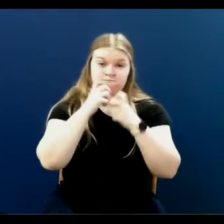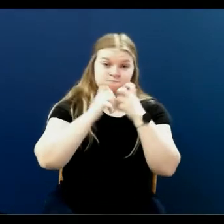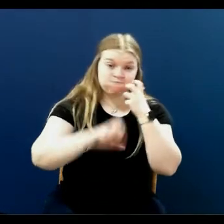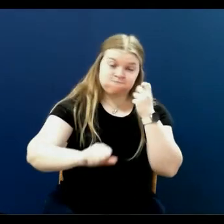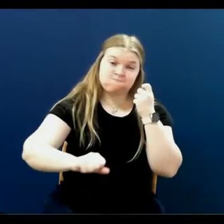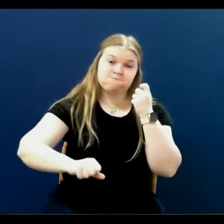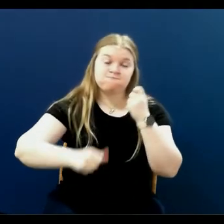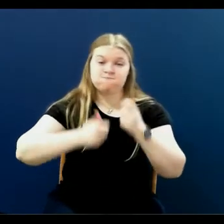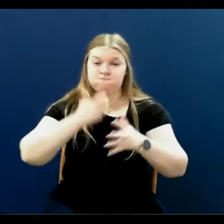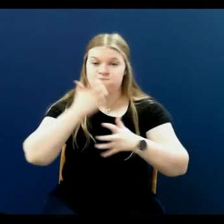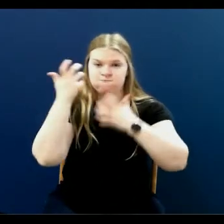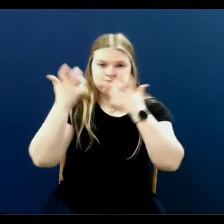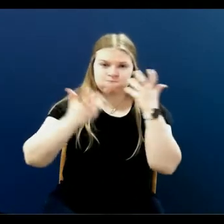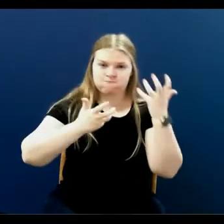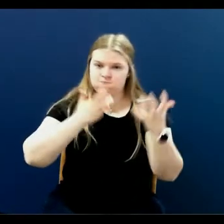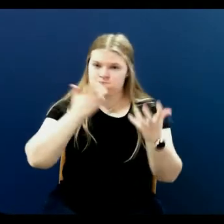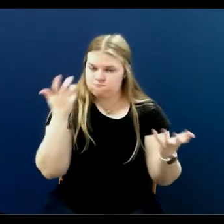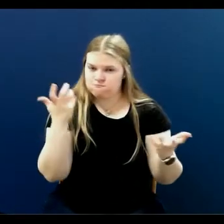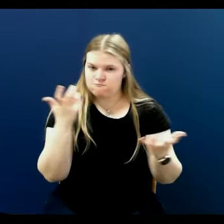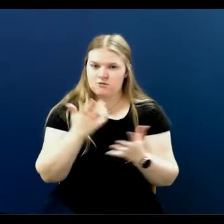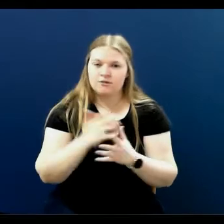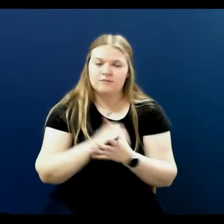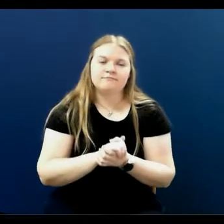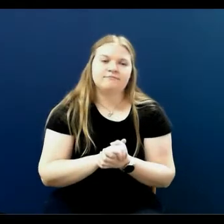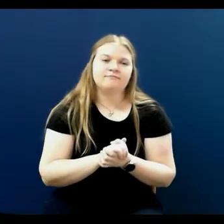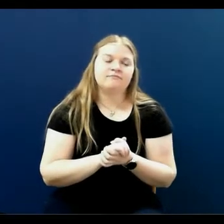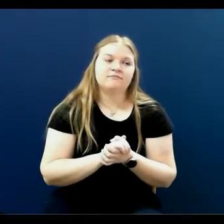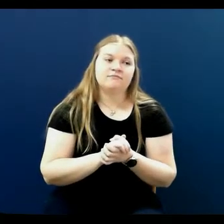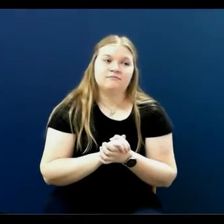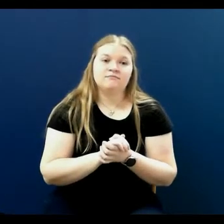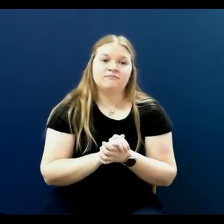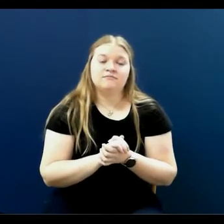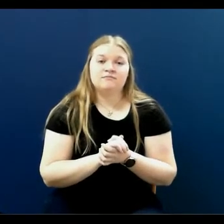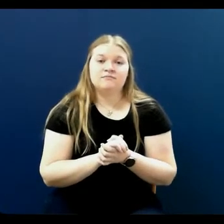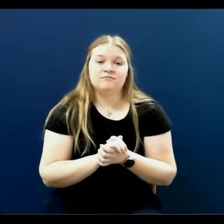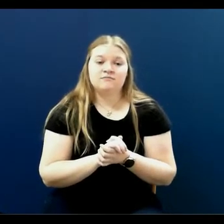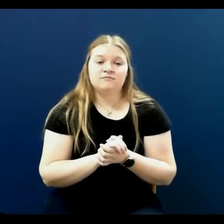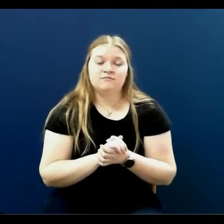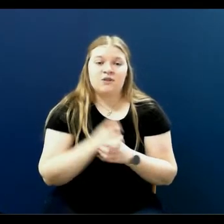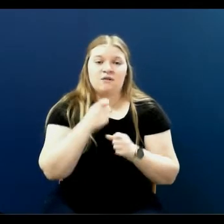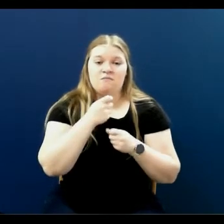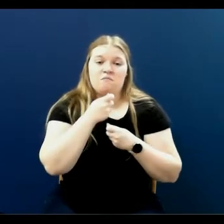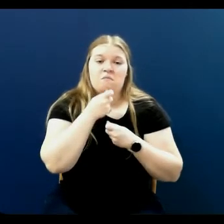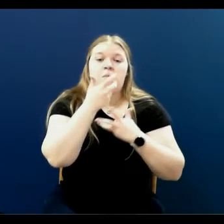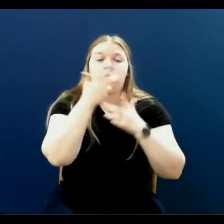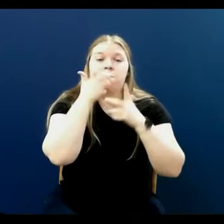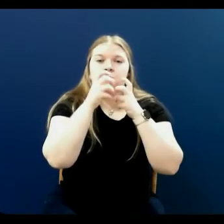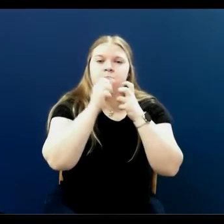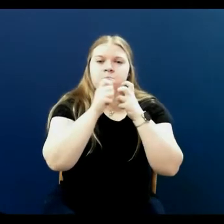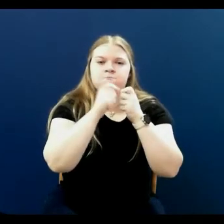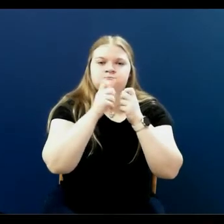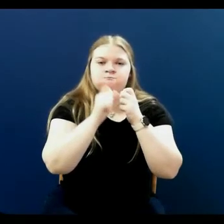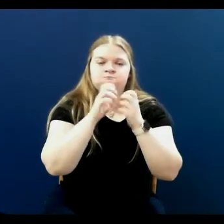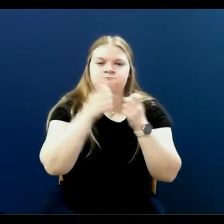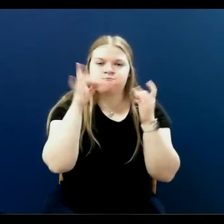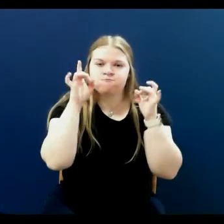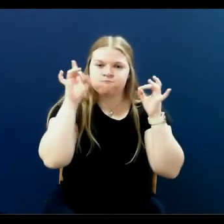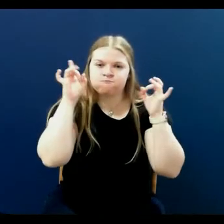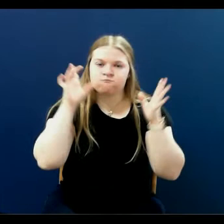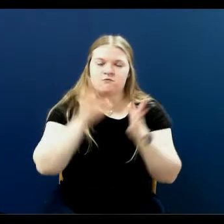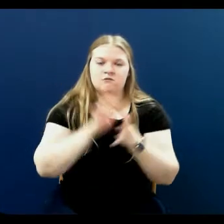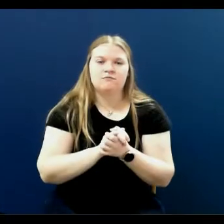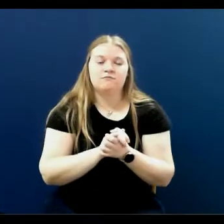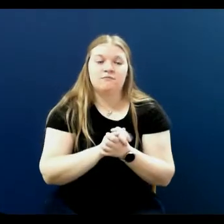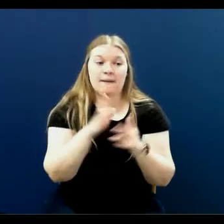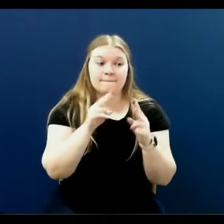or rage, outburst of anger where we just puke on somebody. We're to put both of those. It's